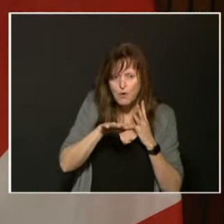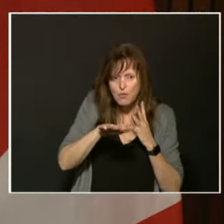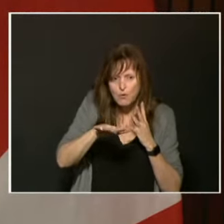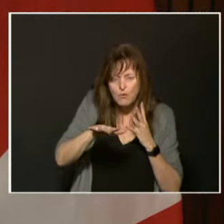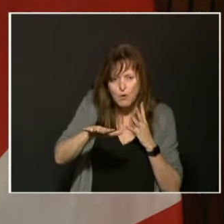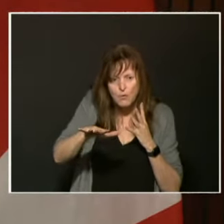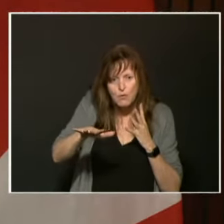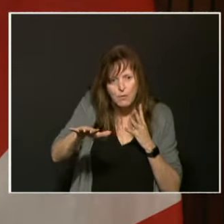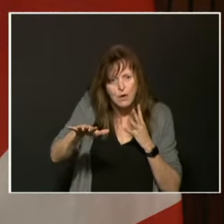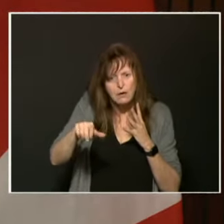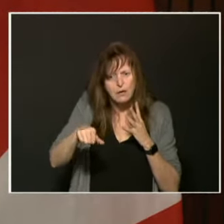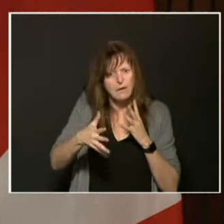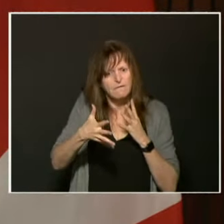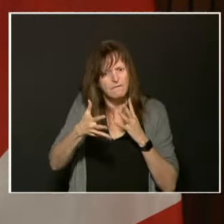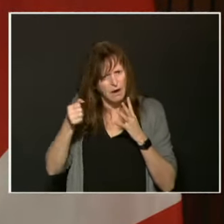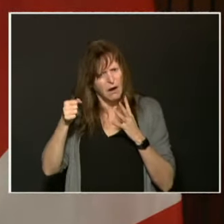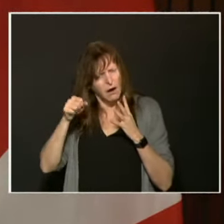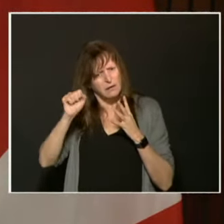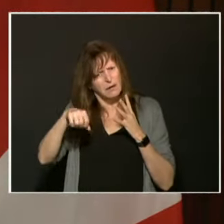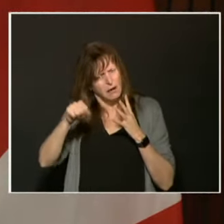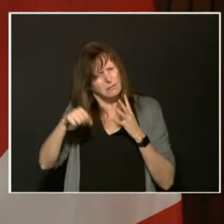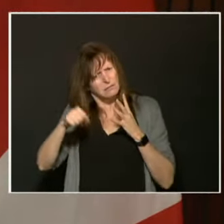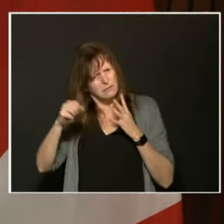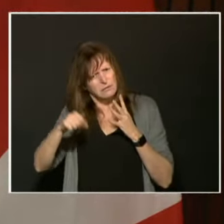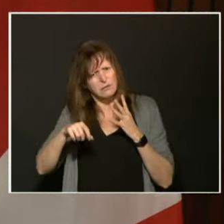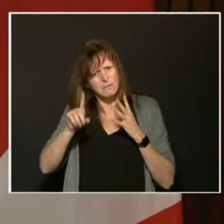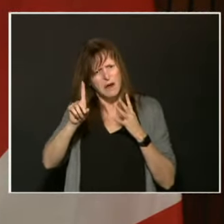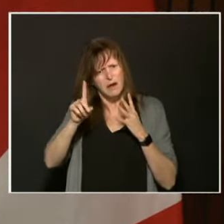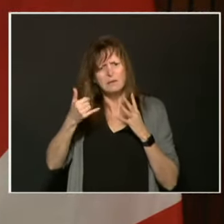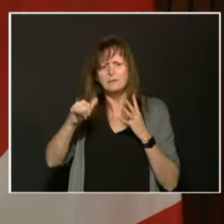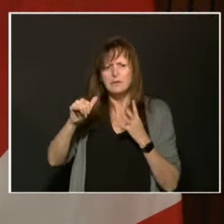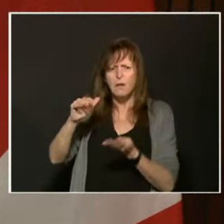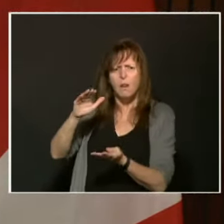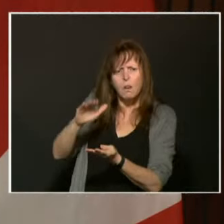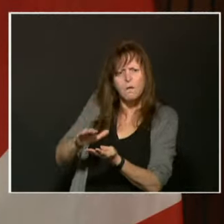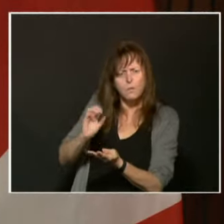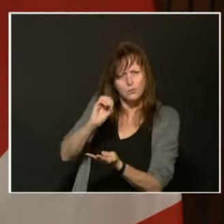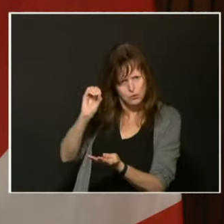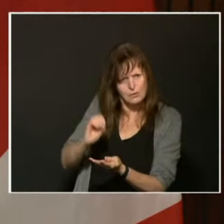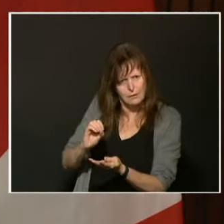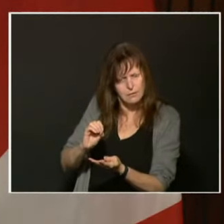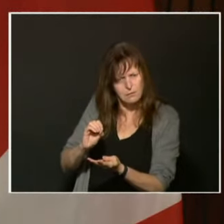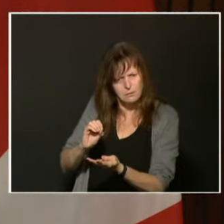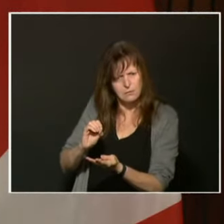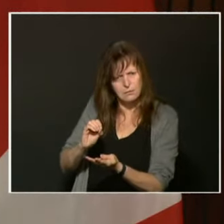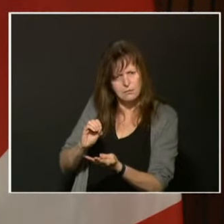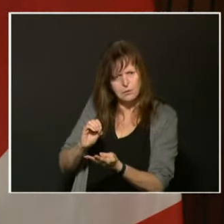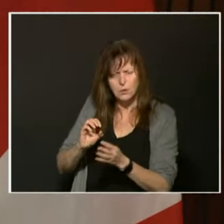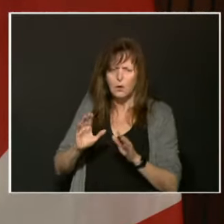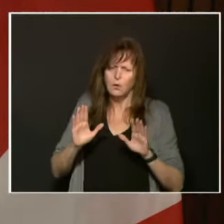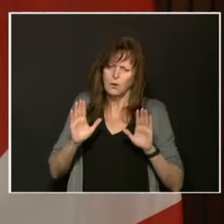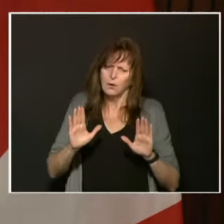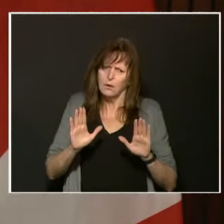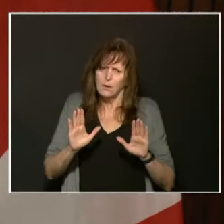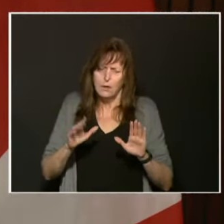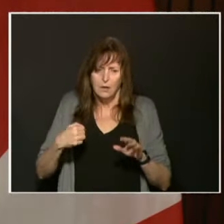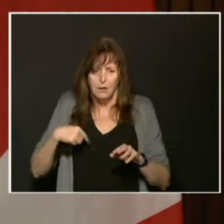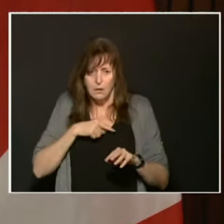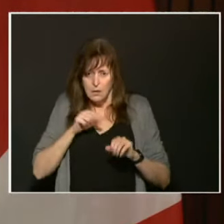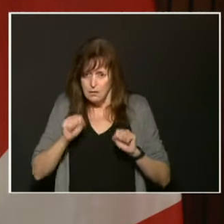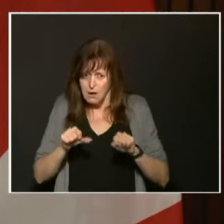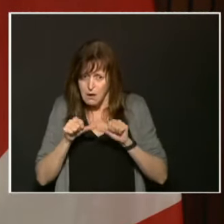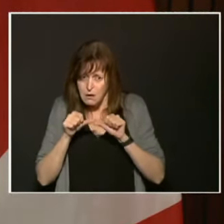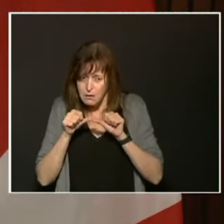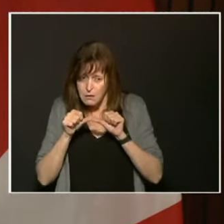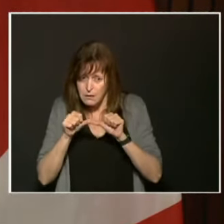Now, it does jump around a little bit, but as long as we can keep it below, we'll do well. So it's not a doomsday scenario, and we